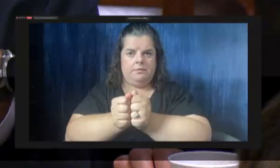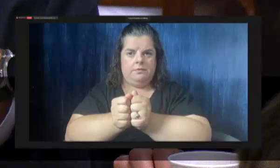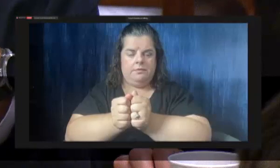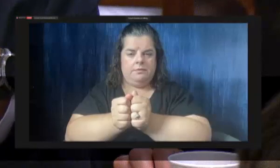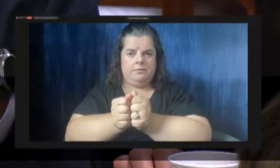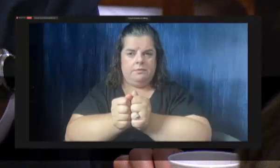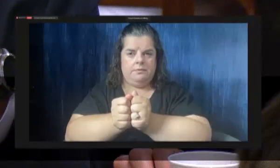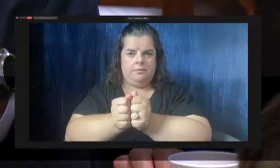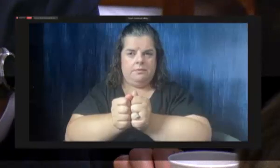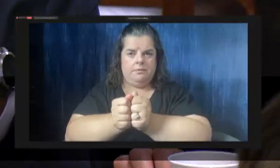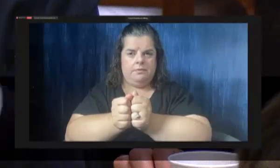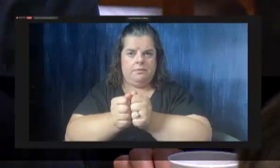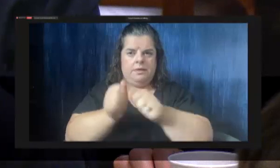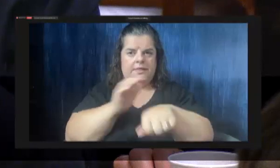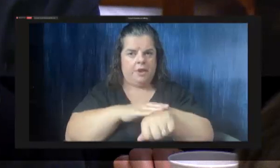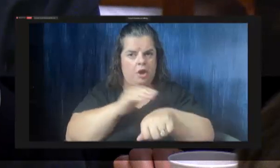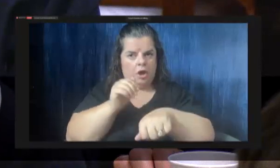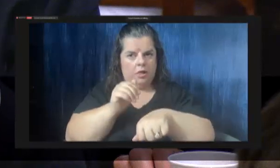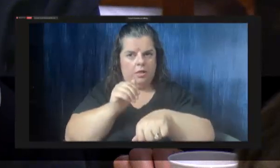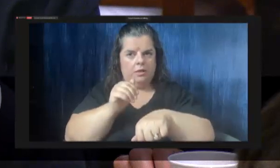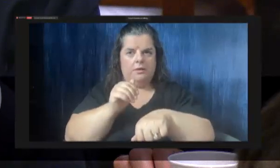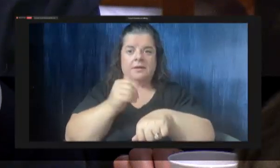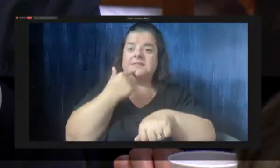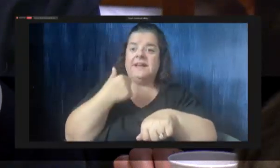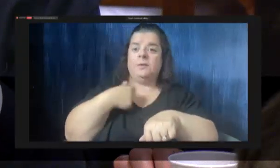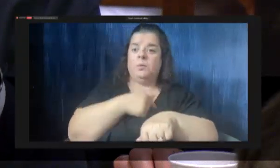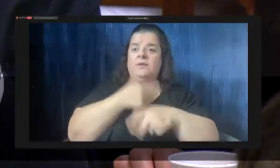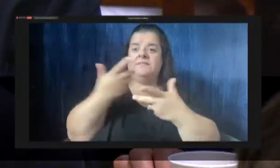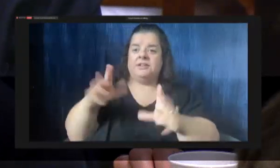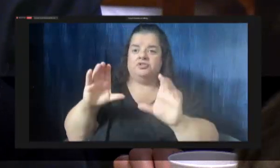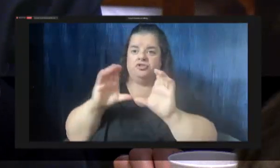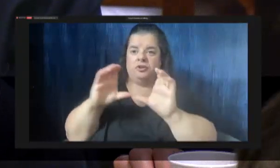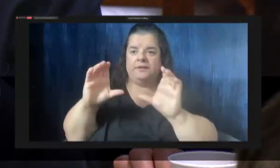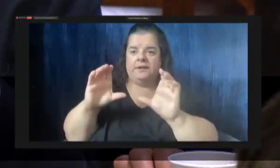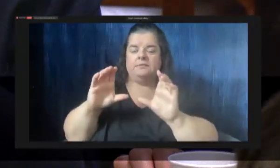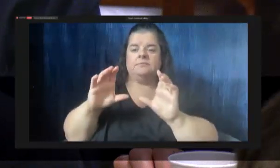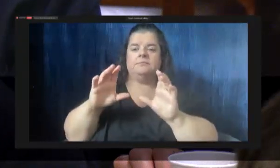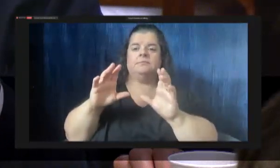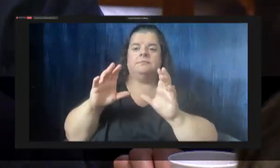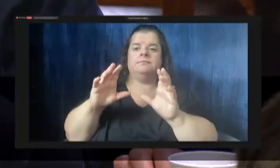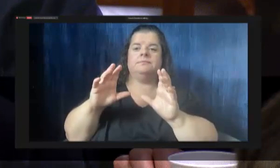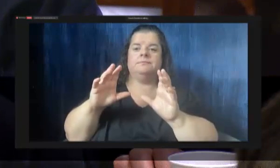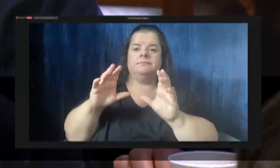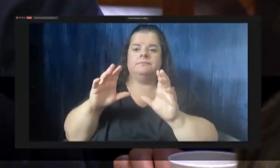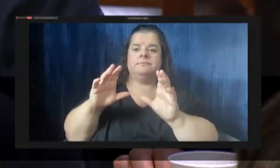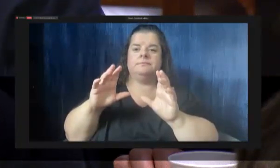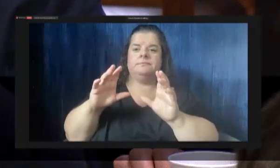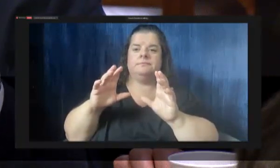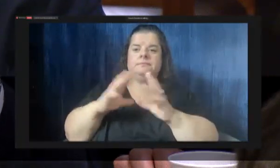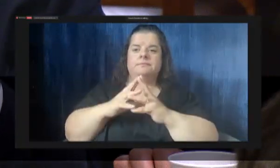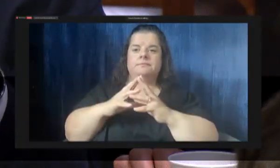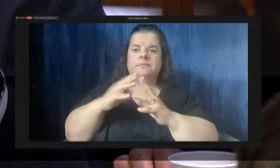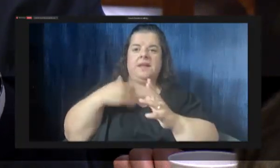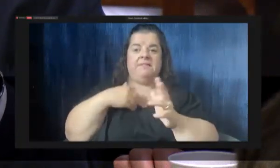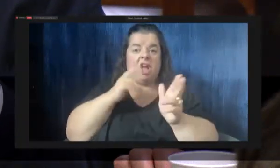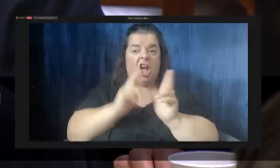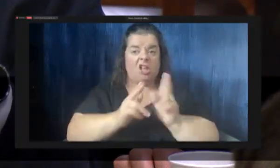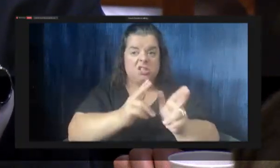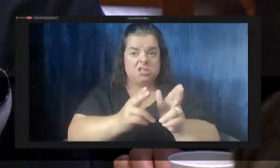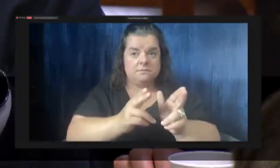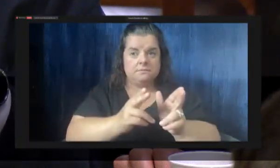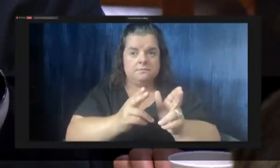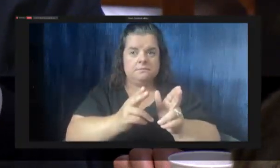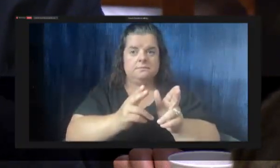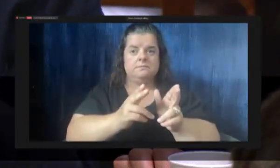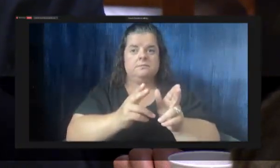the call? Like, would we say we get certified, and then we have these hunts that are, I'm not